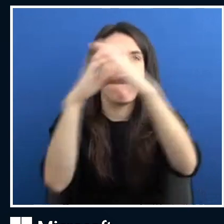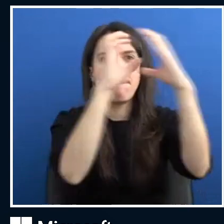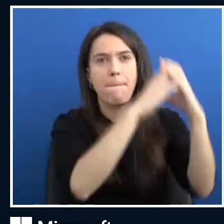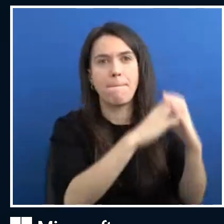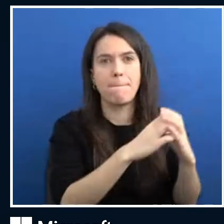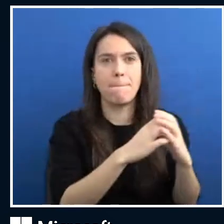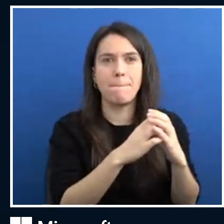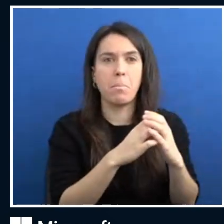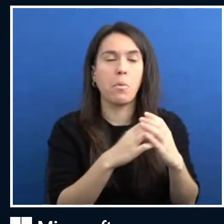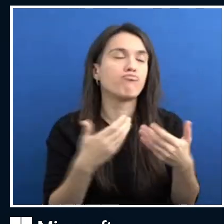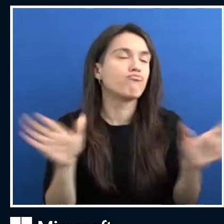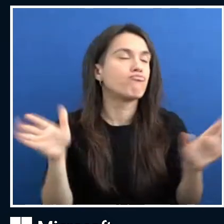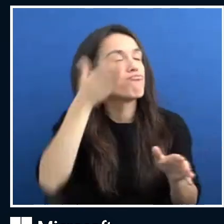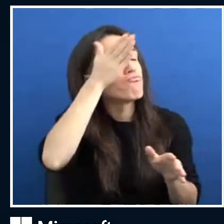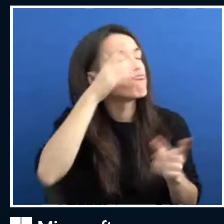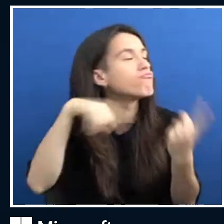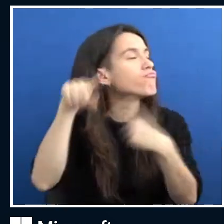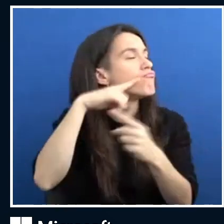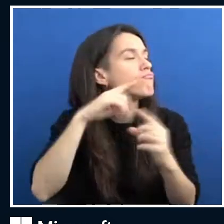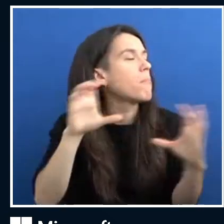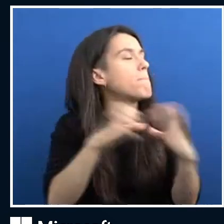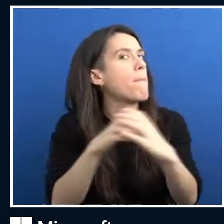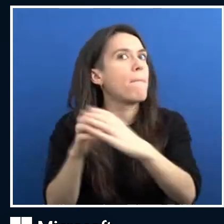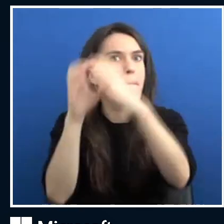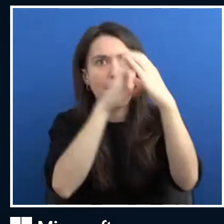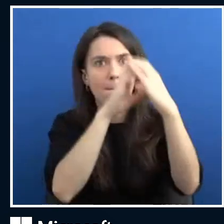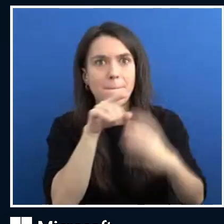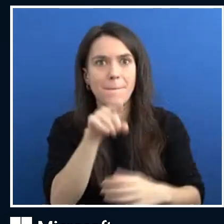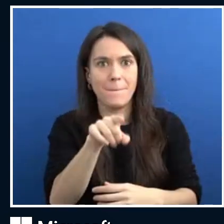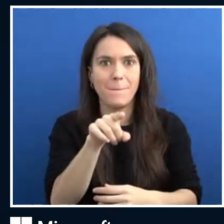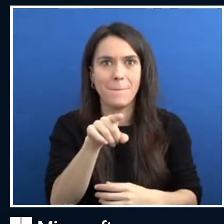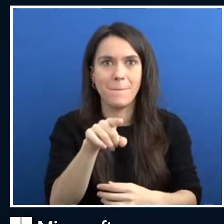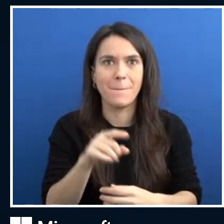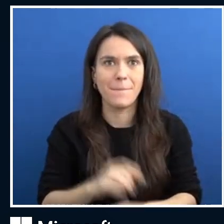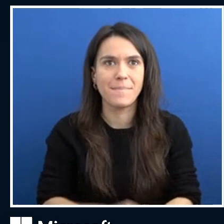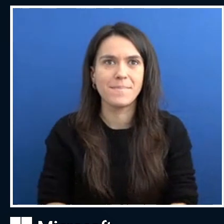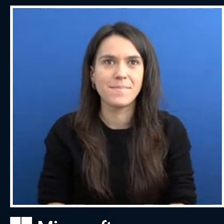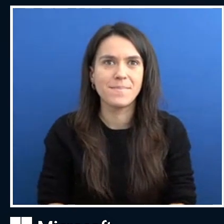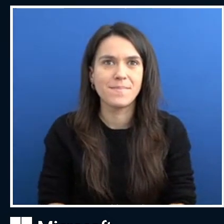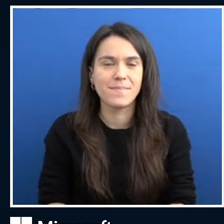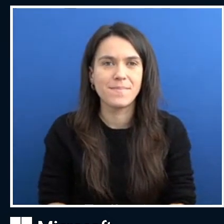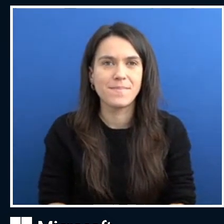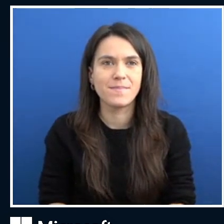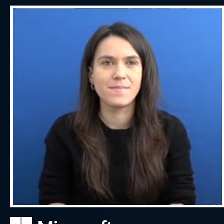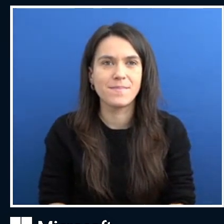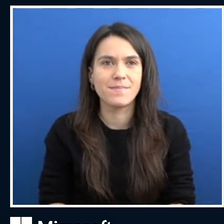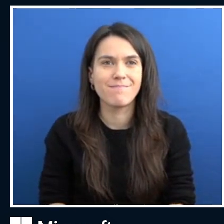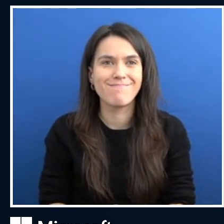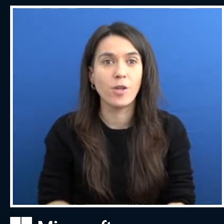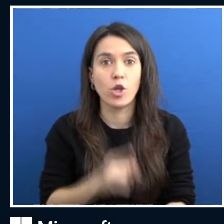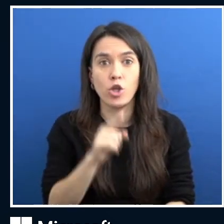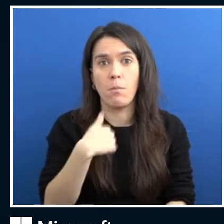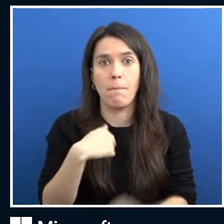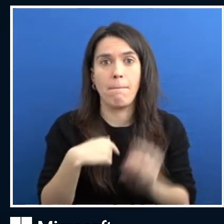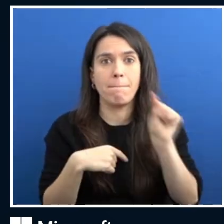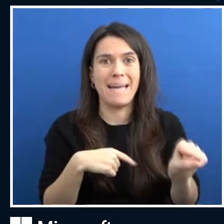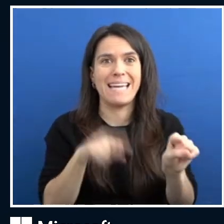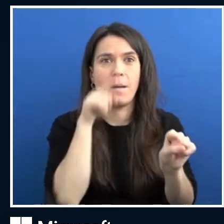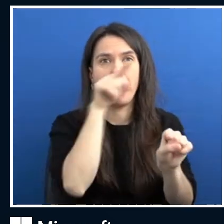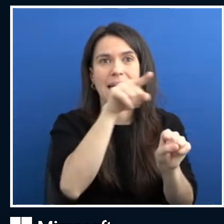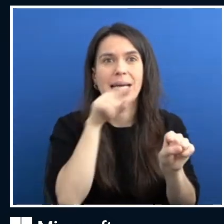can probably just be 3 of these points right here, or it can be any random 3 points. That's the first